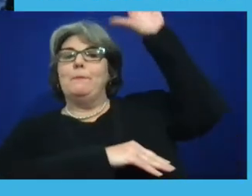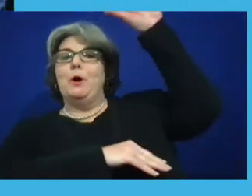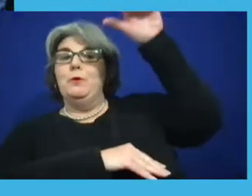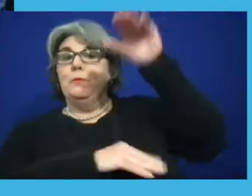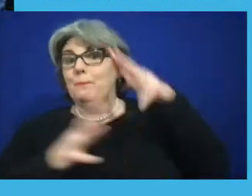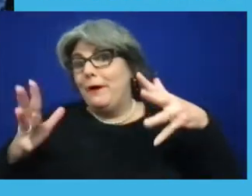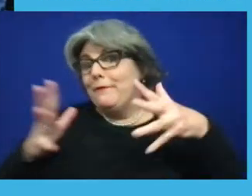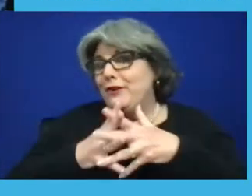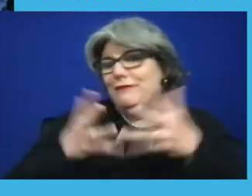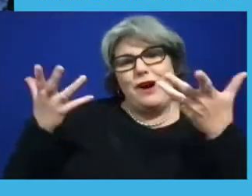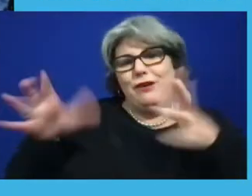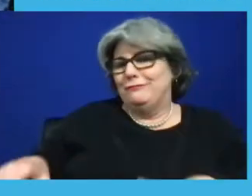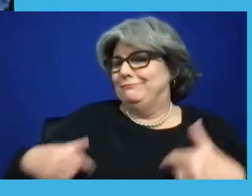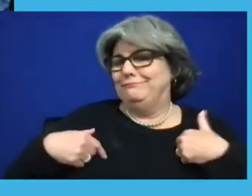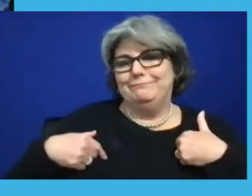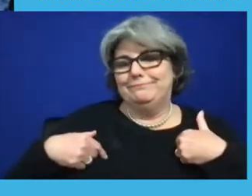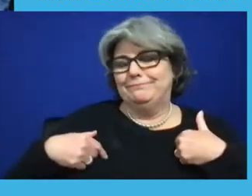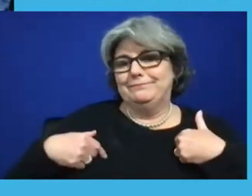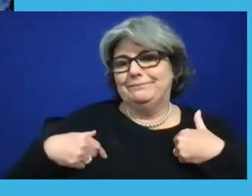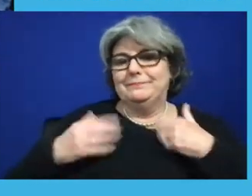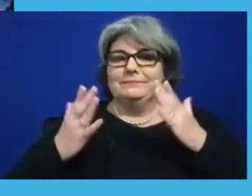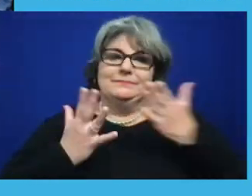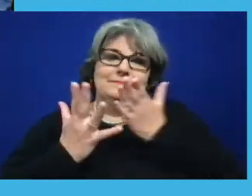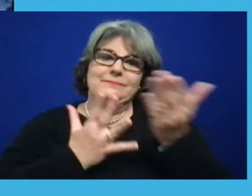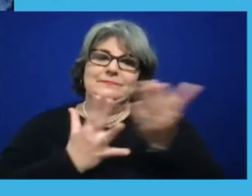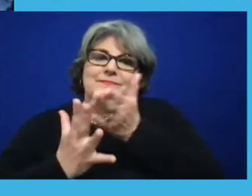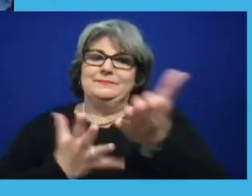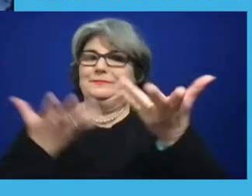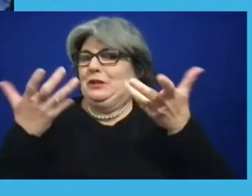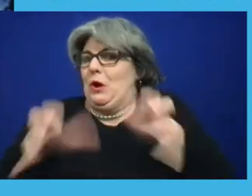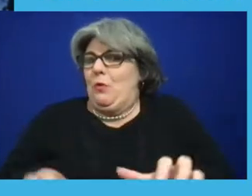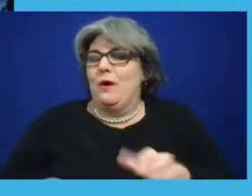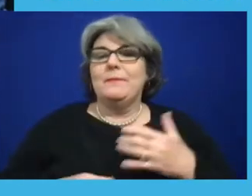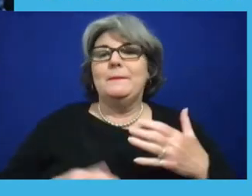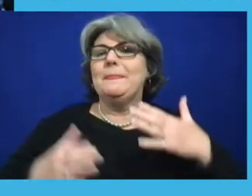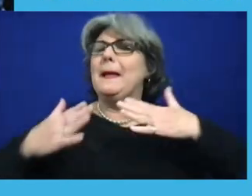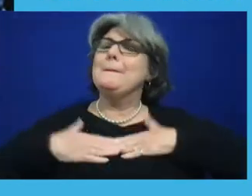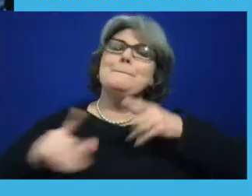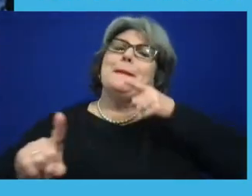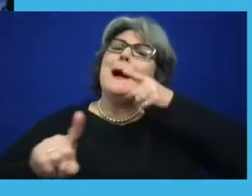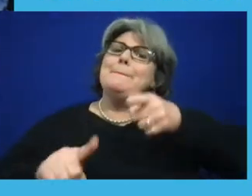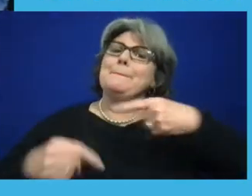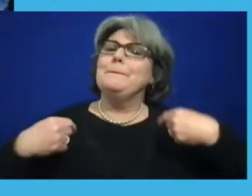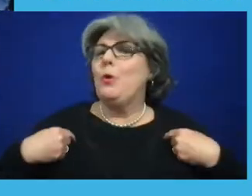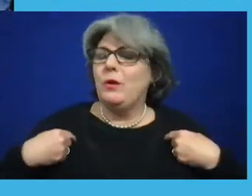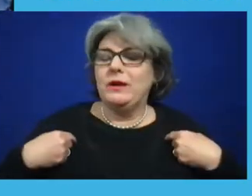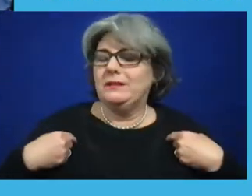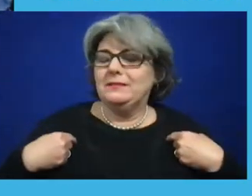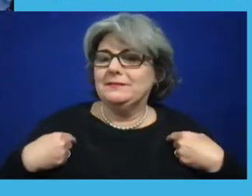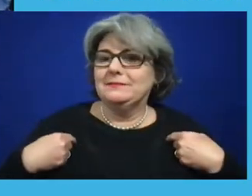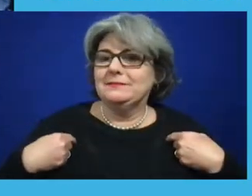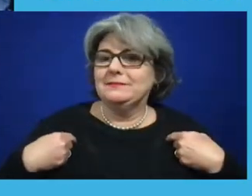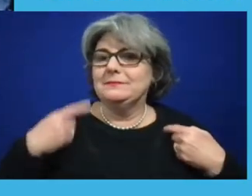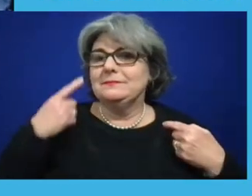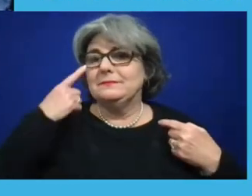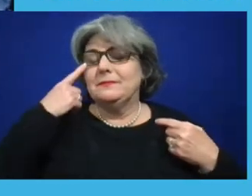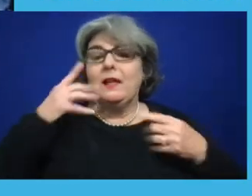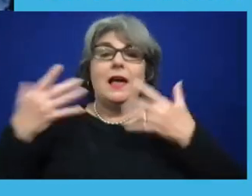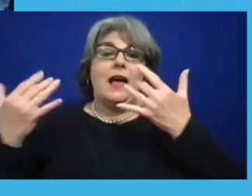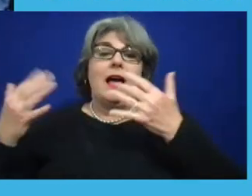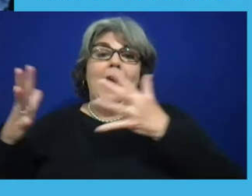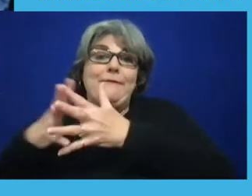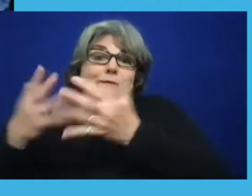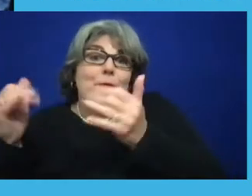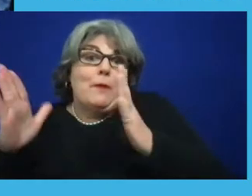I mean, I can still hit a jumper now, but you wouldn't want me on the football field running between the tackle and the guard.